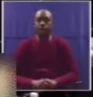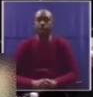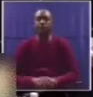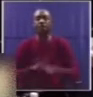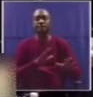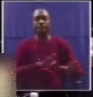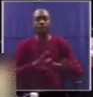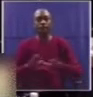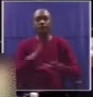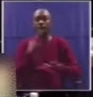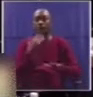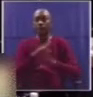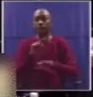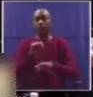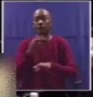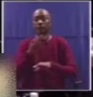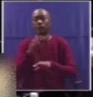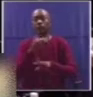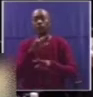The Honorable Shlengwa,